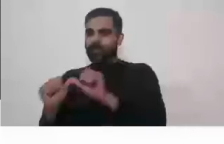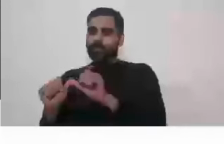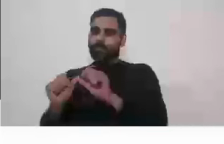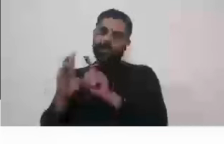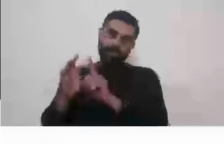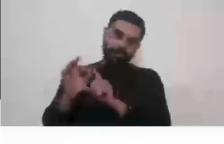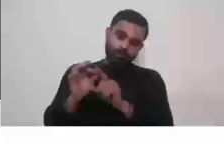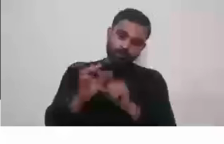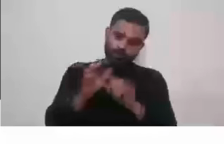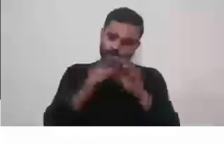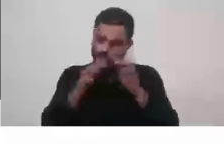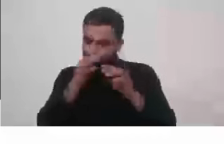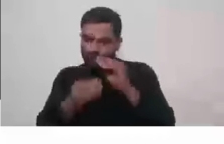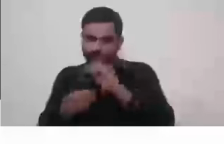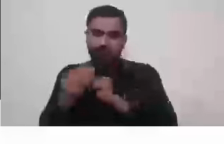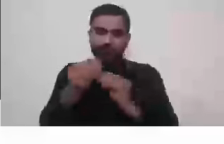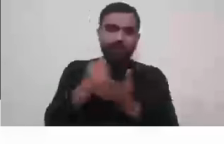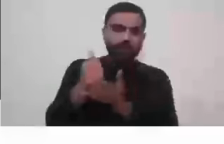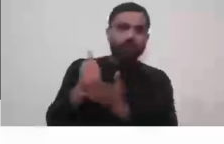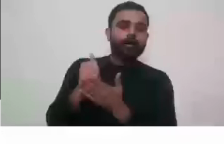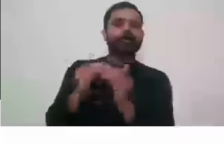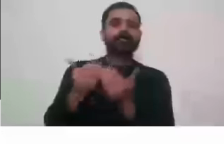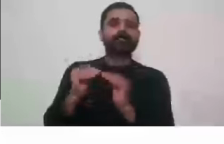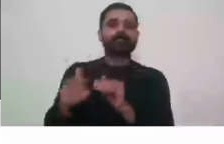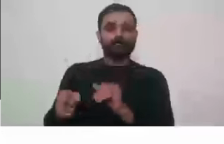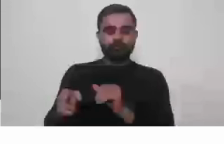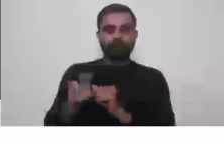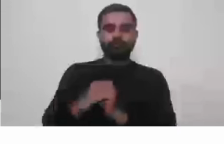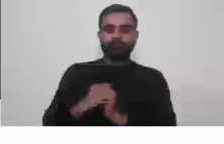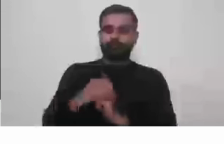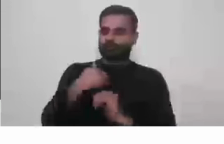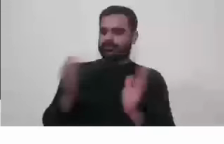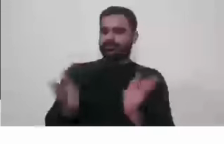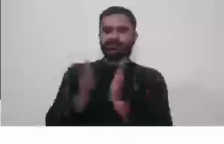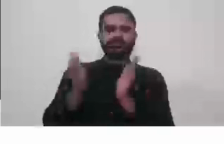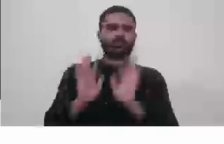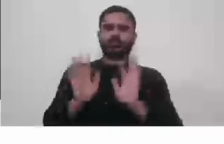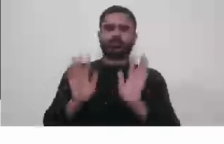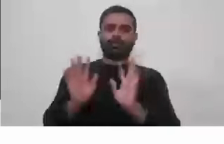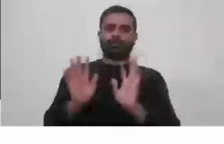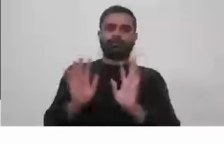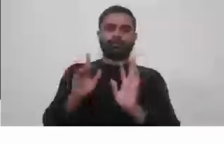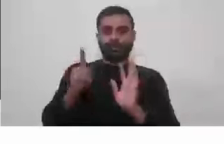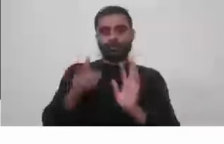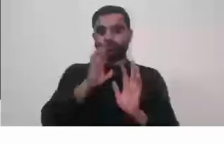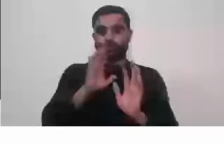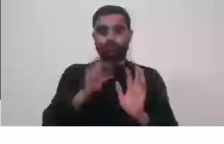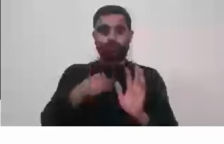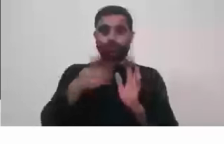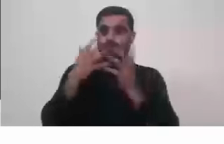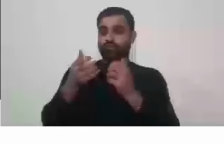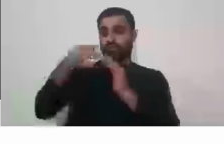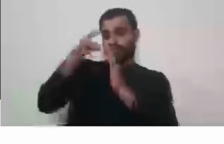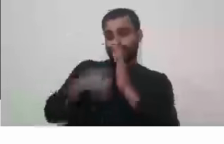some cheating. Having said this, I'm not promoting this thing. And I really don't want to go into